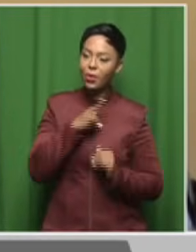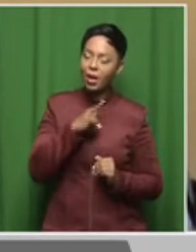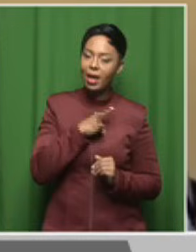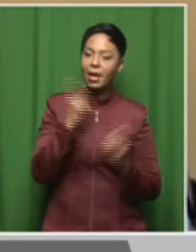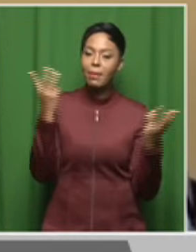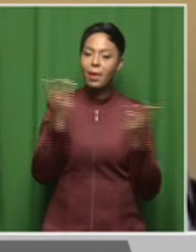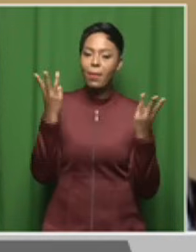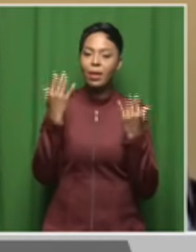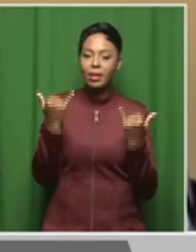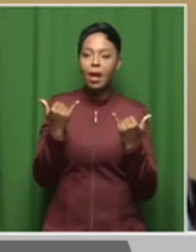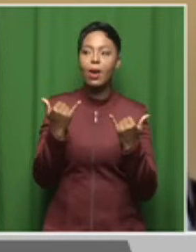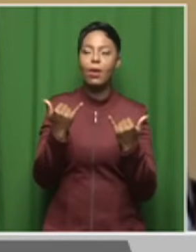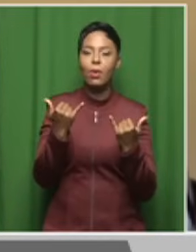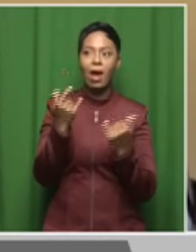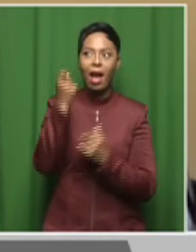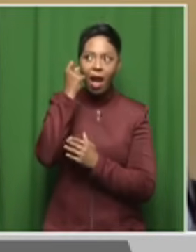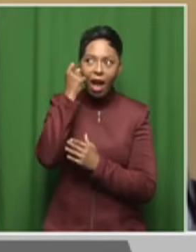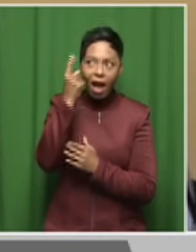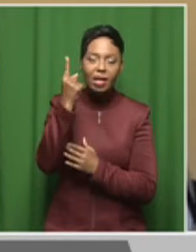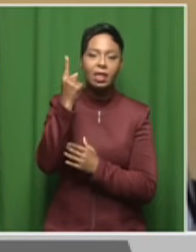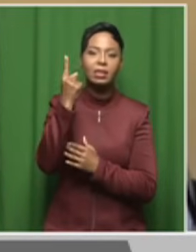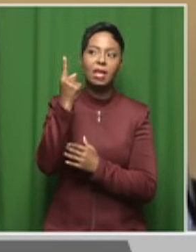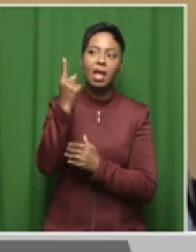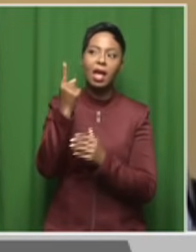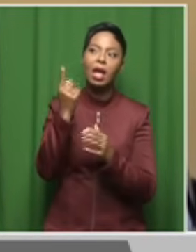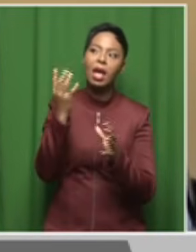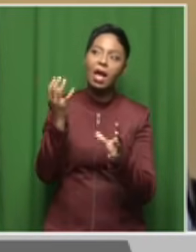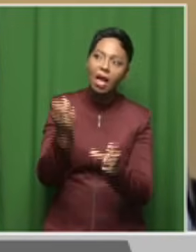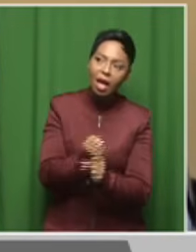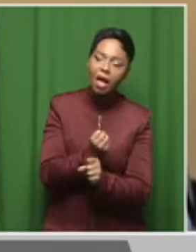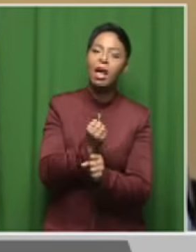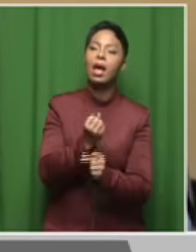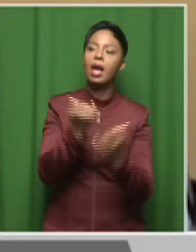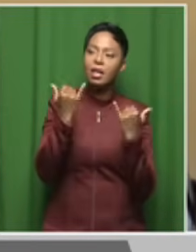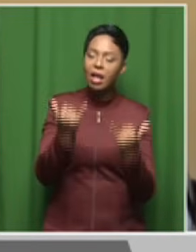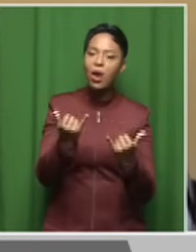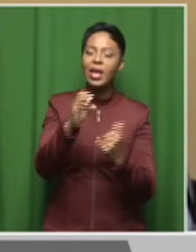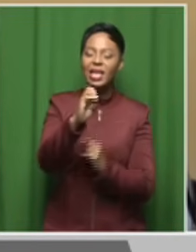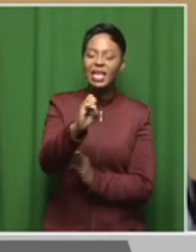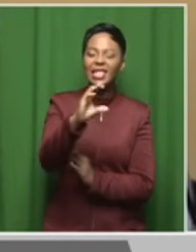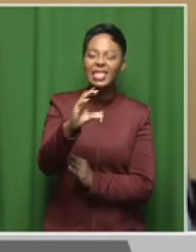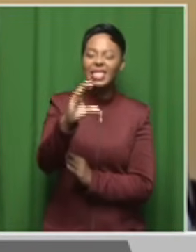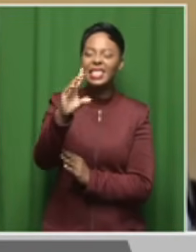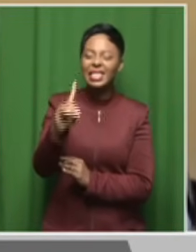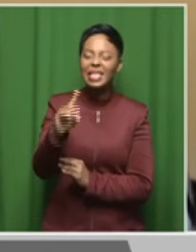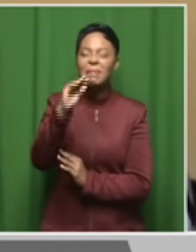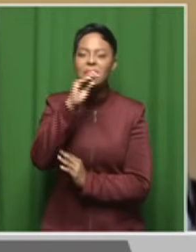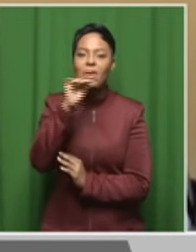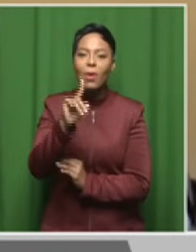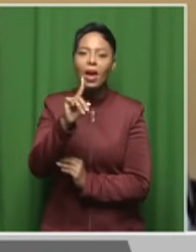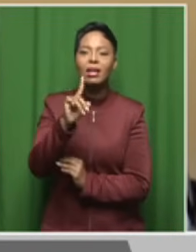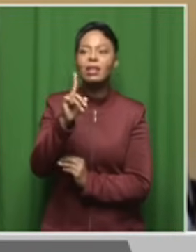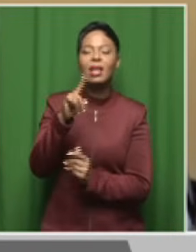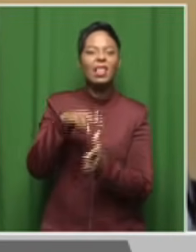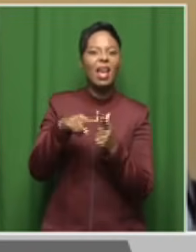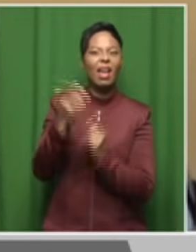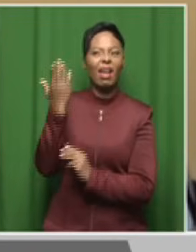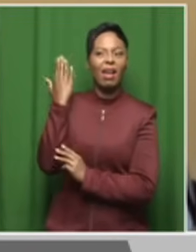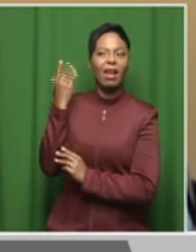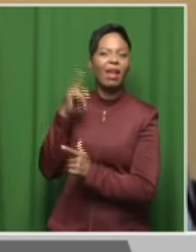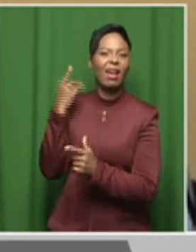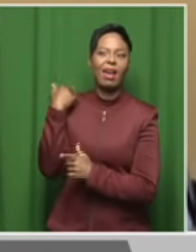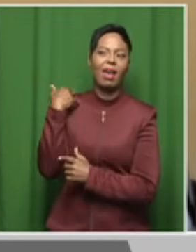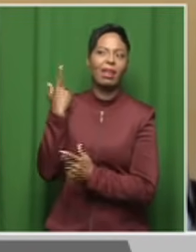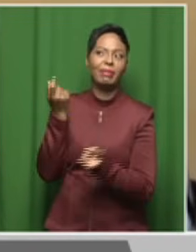to understand the importance of early childhood development, perhaps now better than in the past. But can you just start